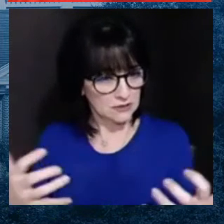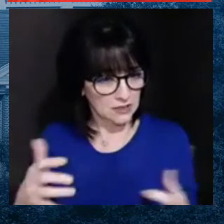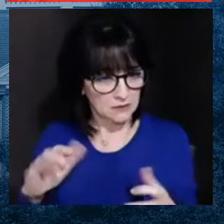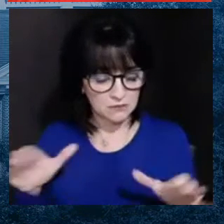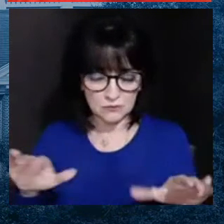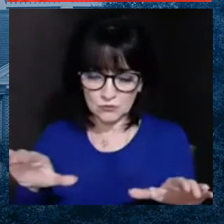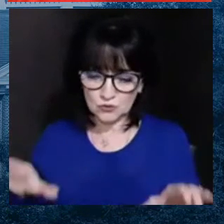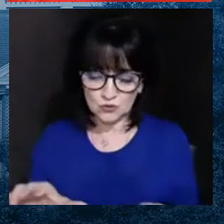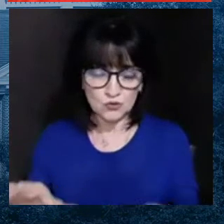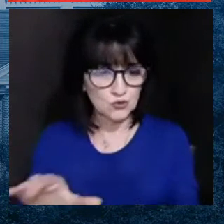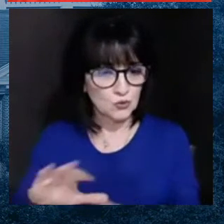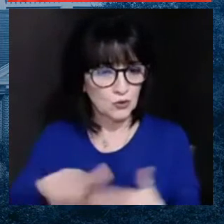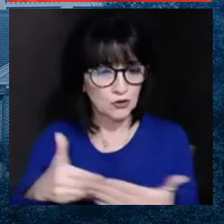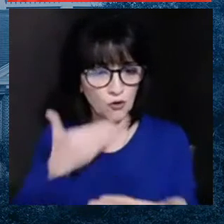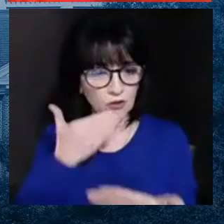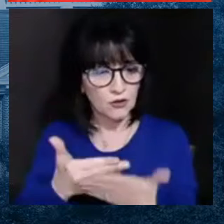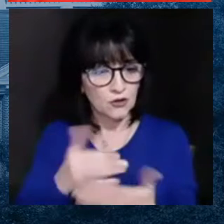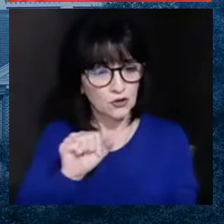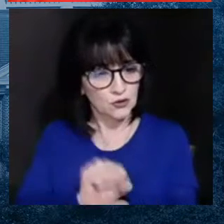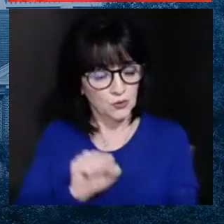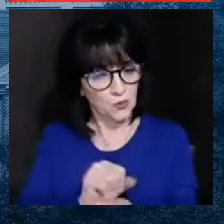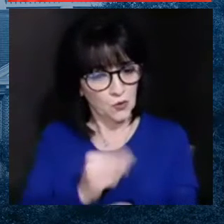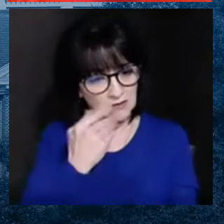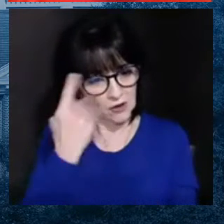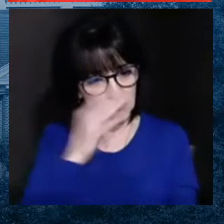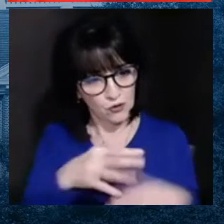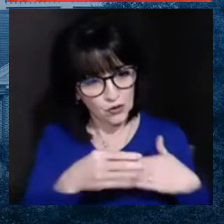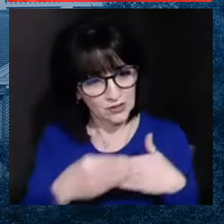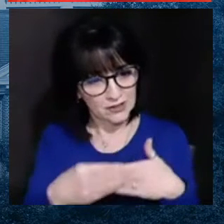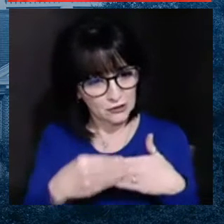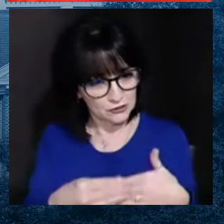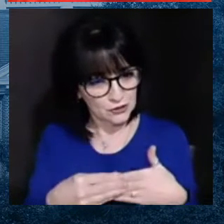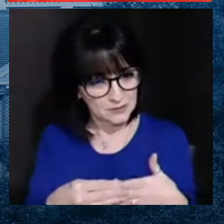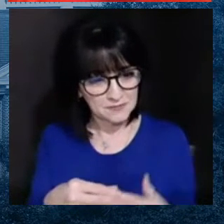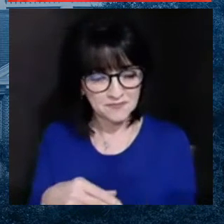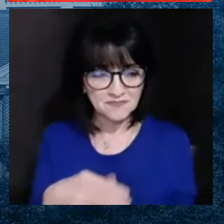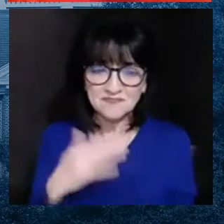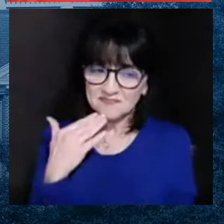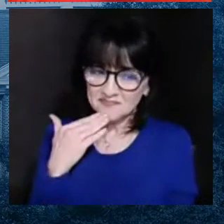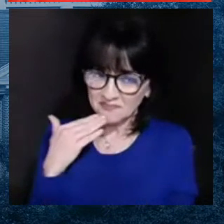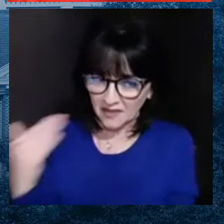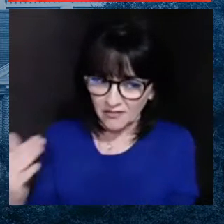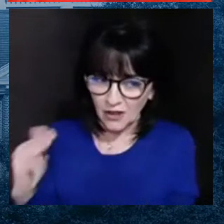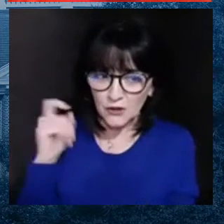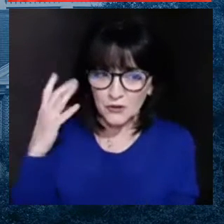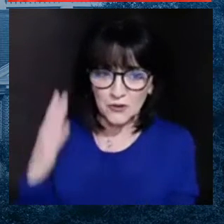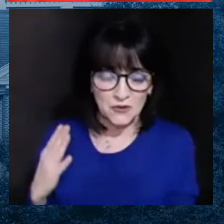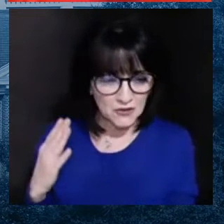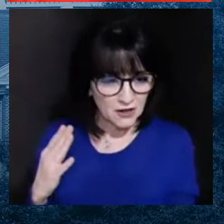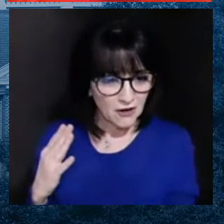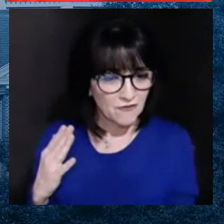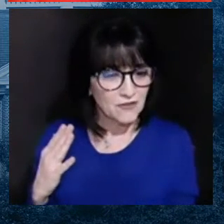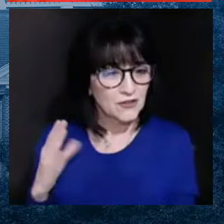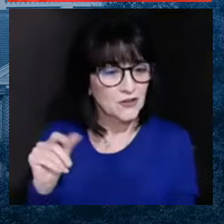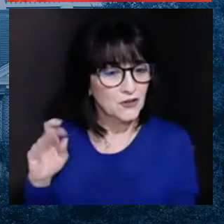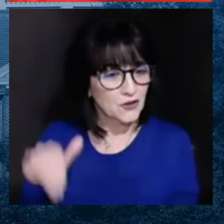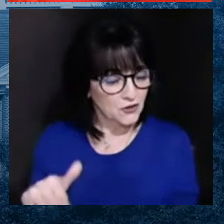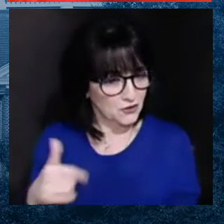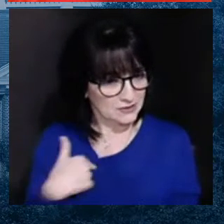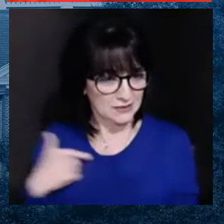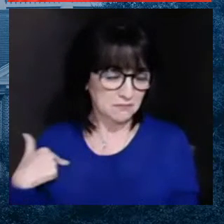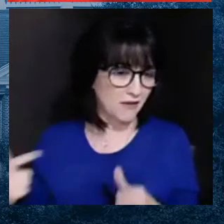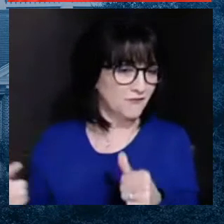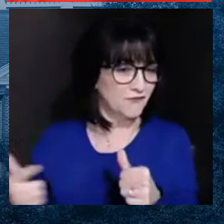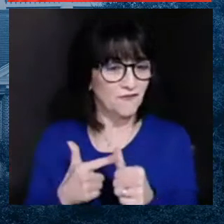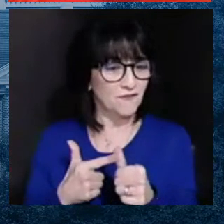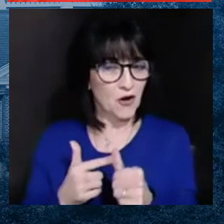district. Thanks for your leadership on this bill as well. Thank you, Governor Carney. Yes, this is my first official bill and bill signing,